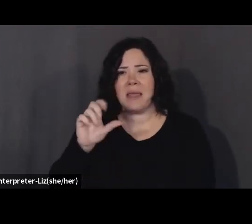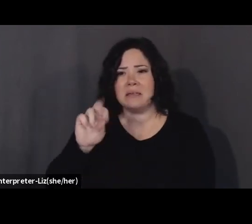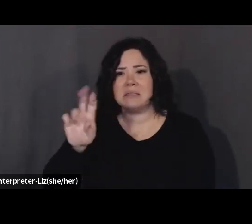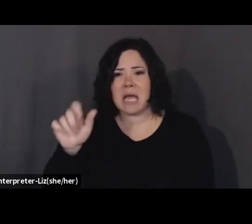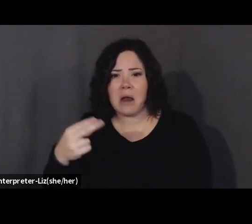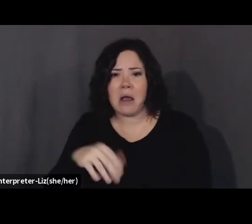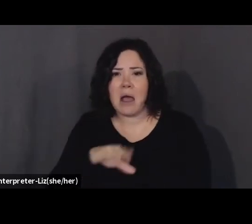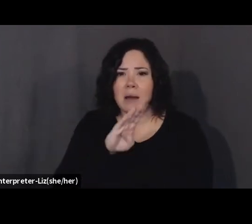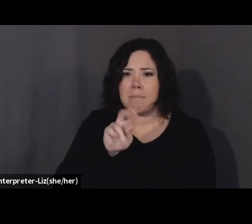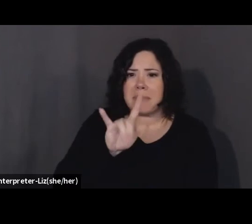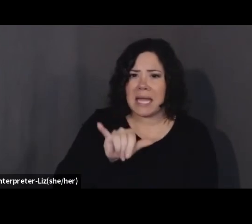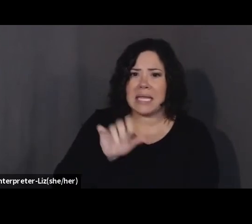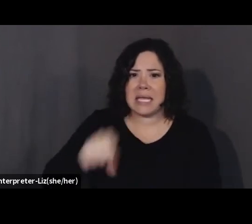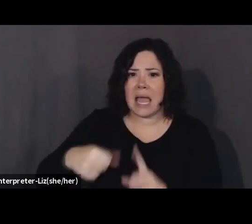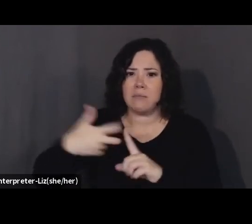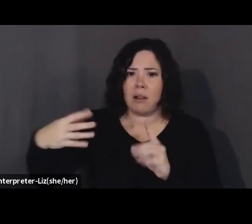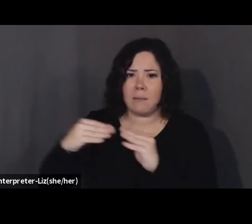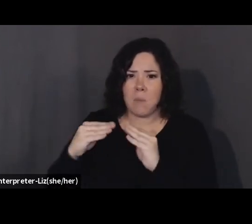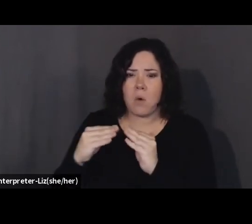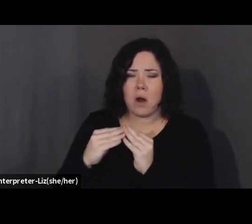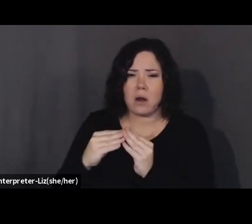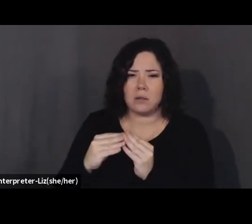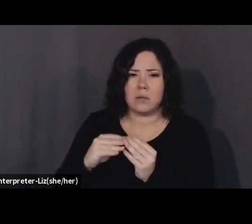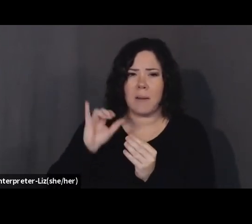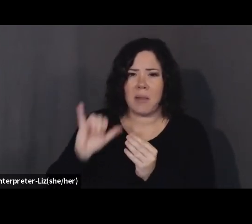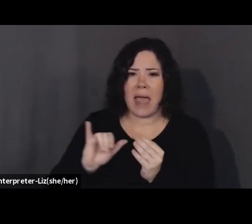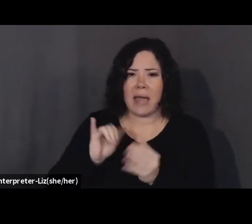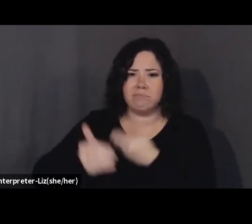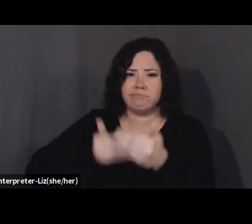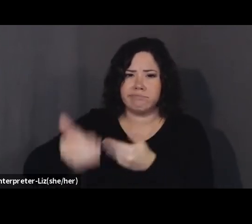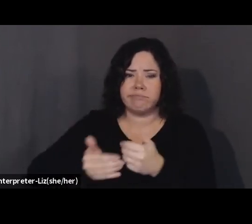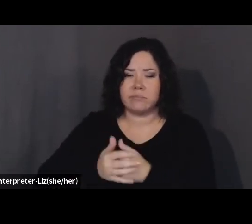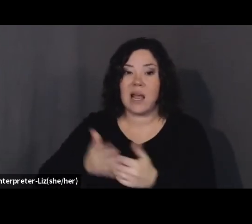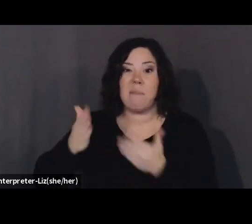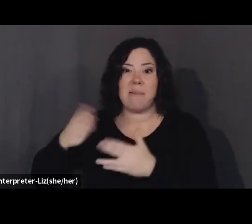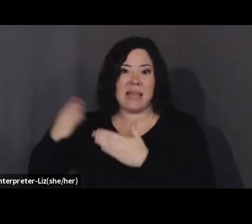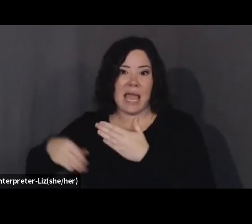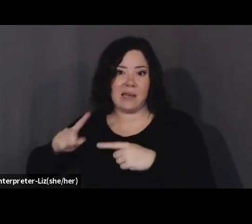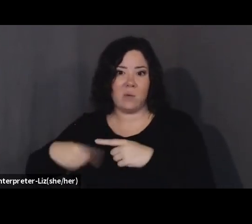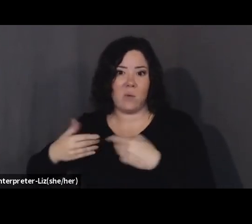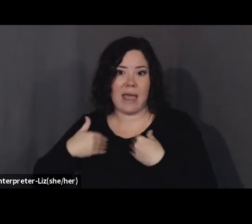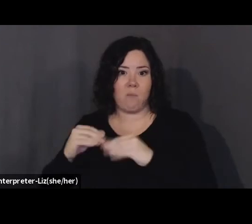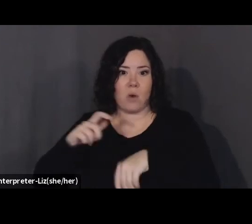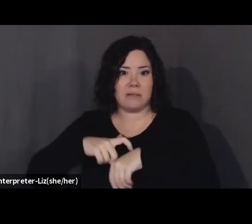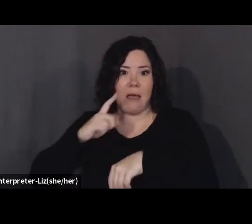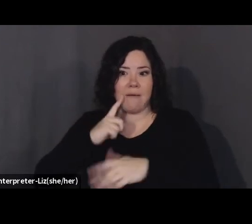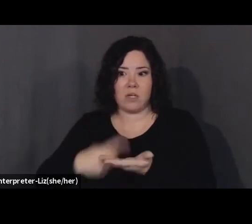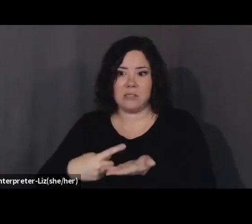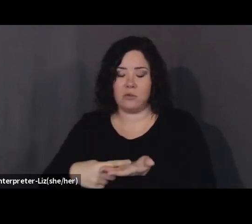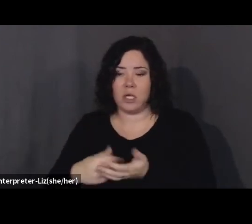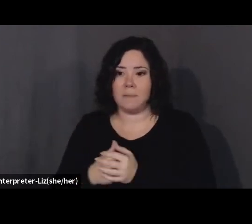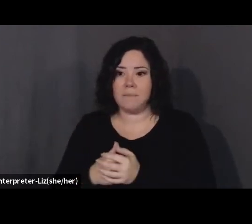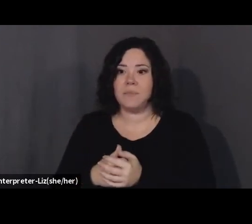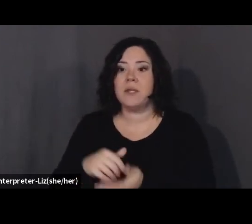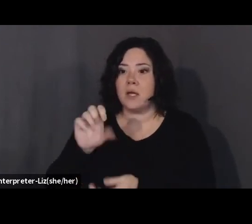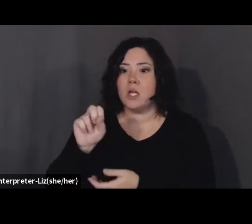more about how we did that, maybe at the end when we have a little more time for discussion. And I do see, Susie, your question, but I'm going to